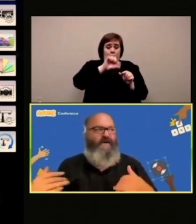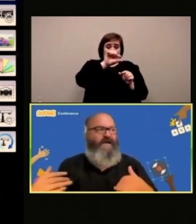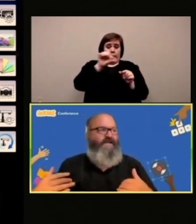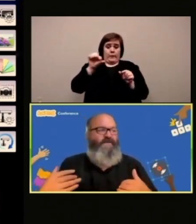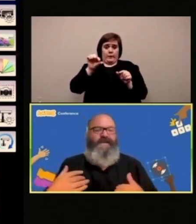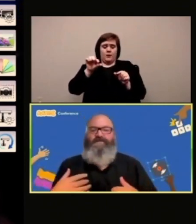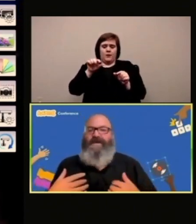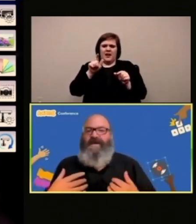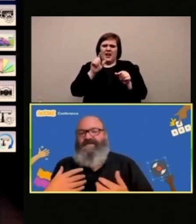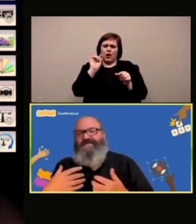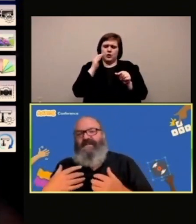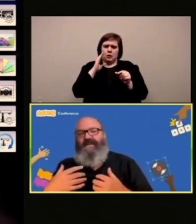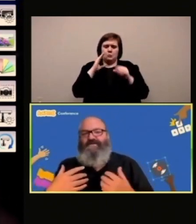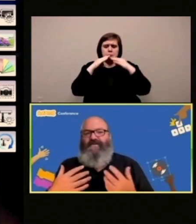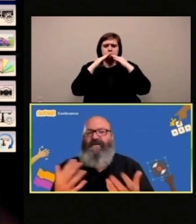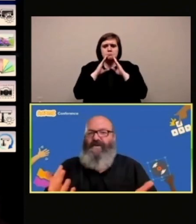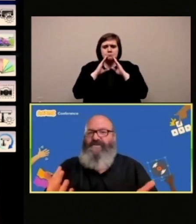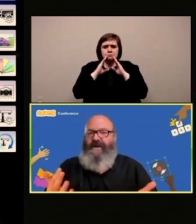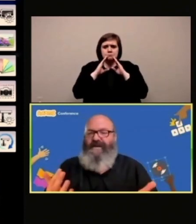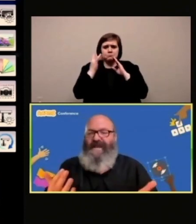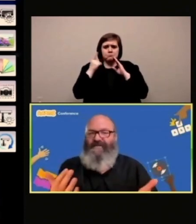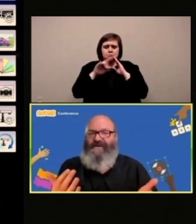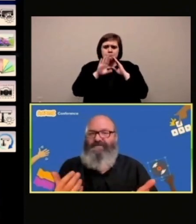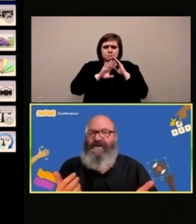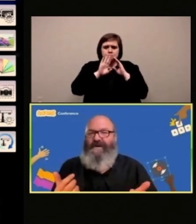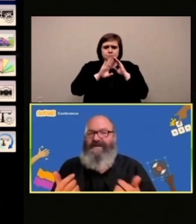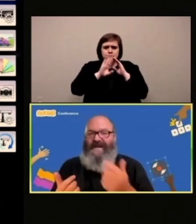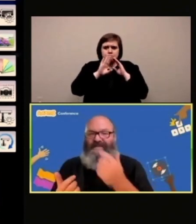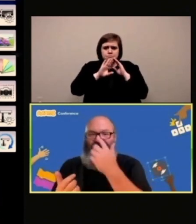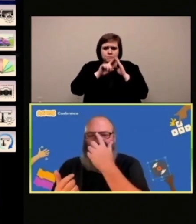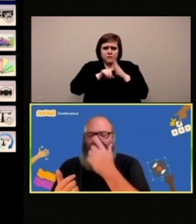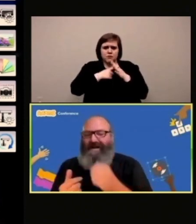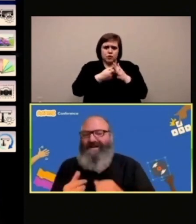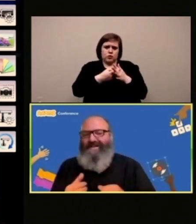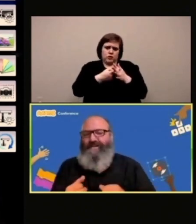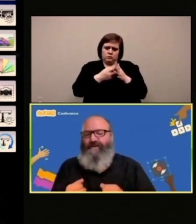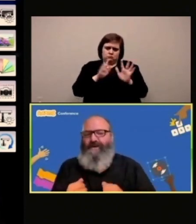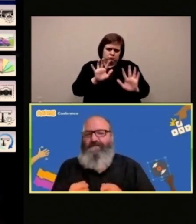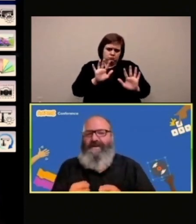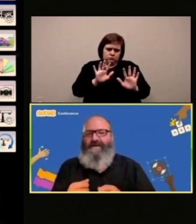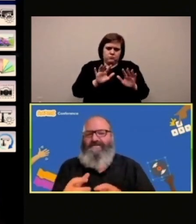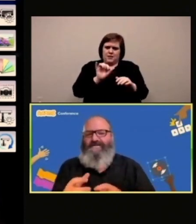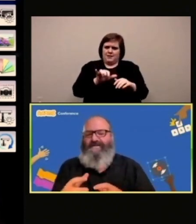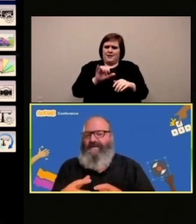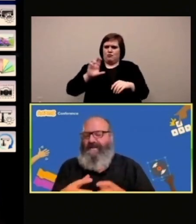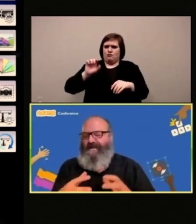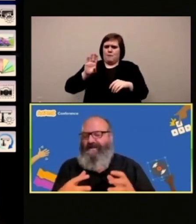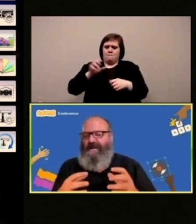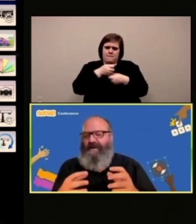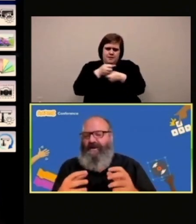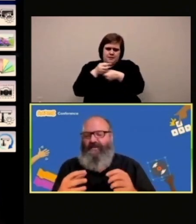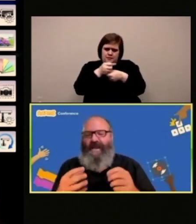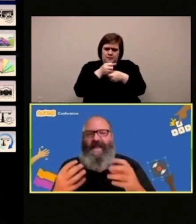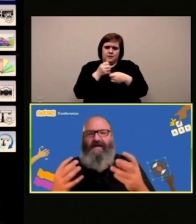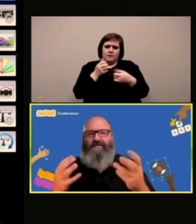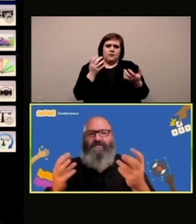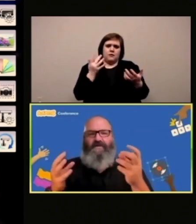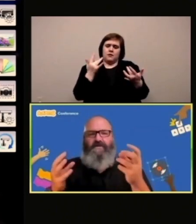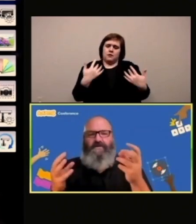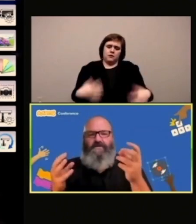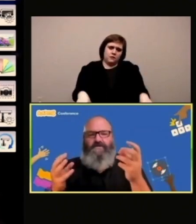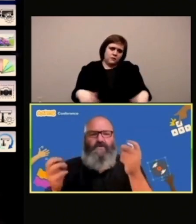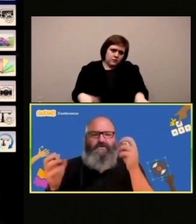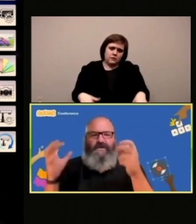it's frowning a little bit because it was very frustrating at first putting together the crib because they